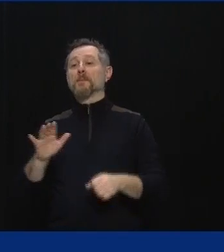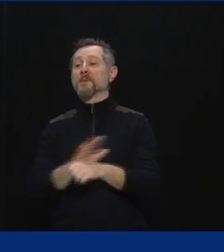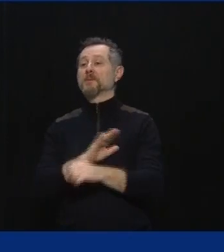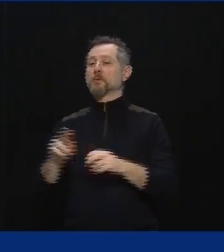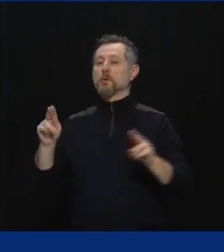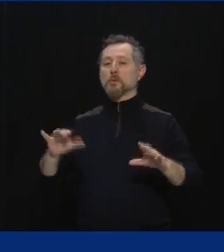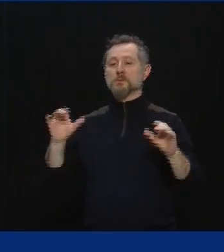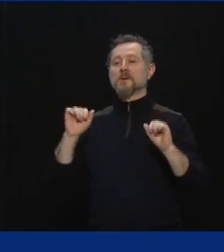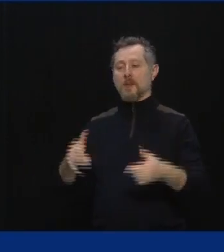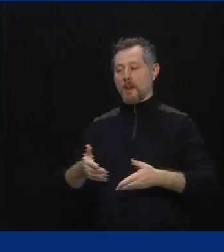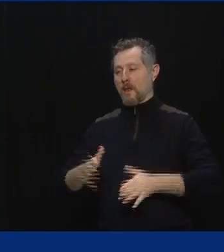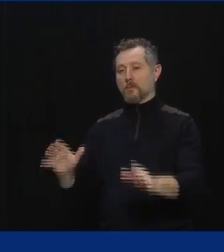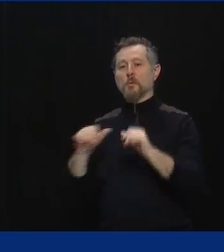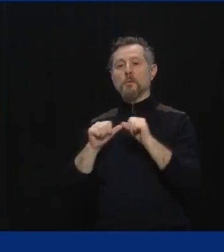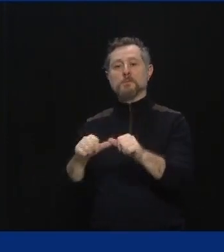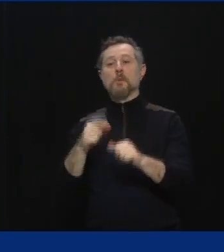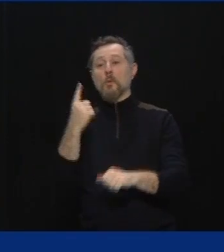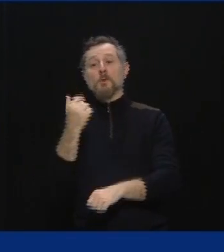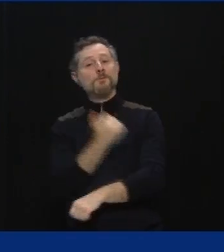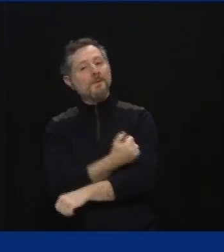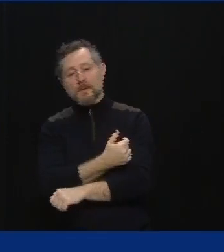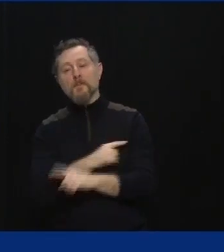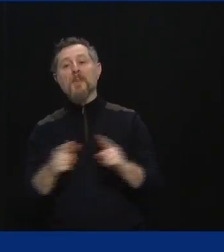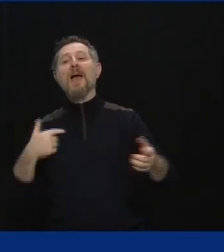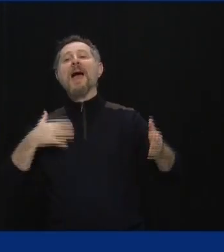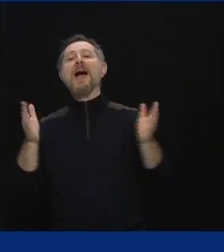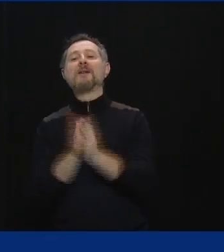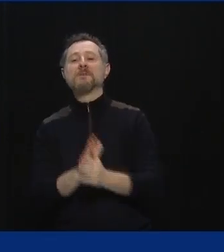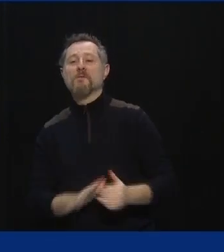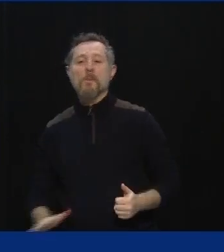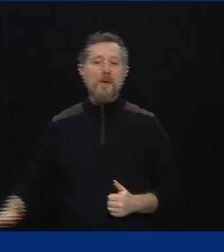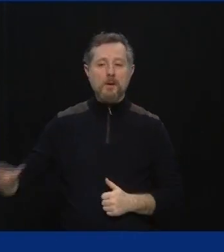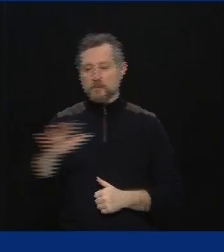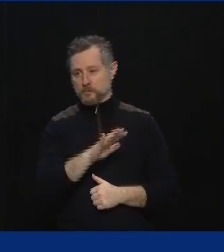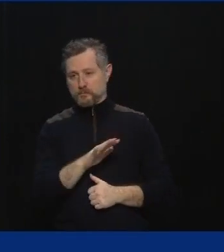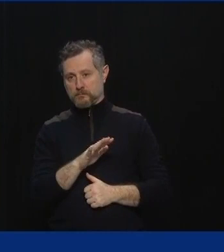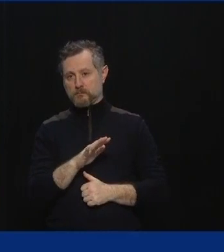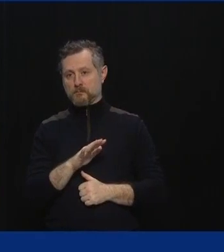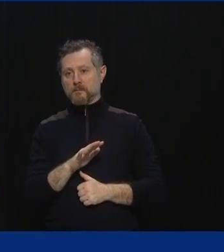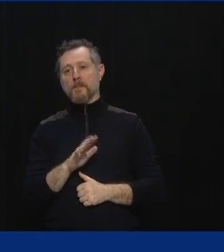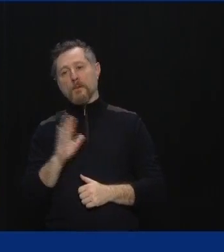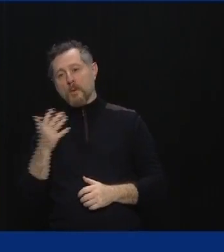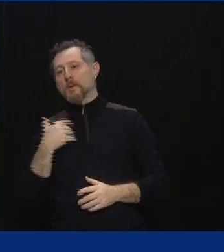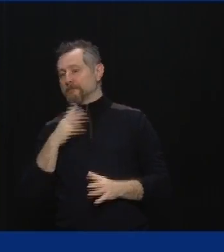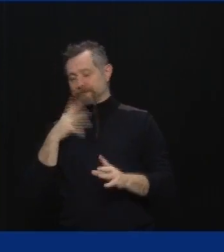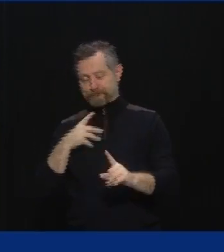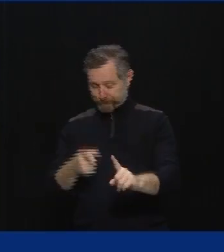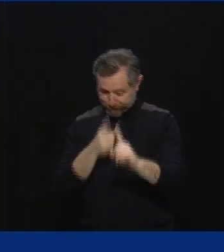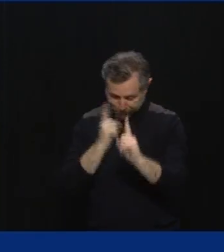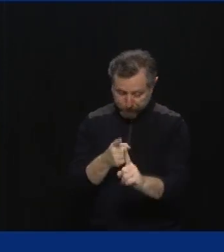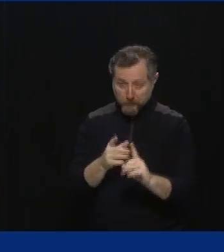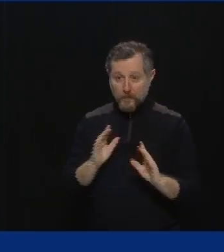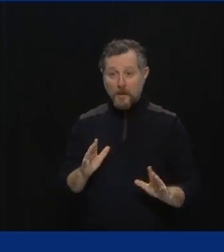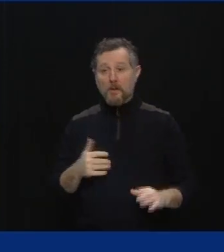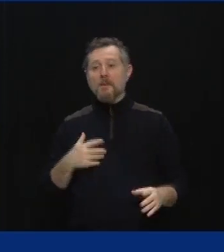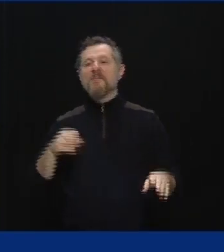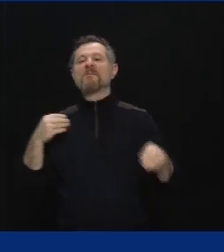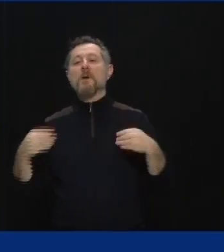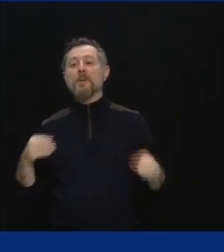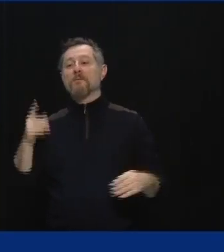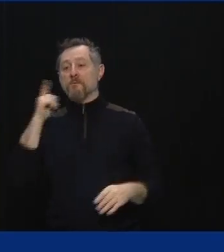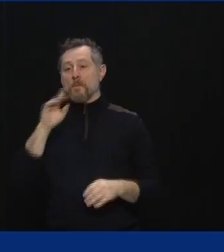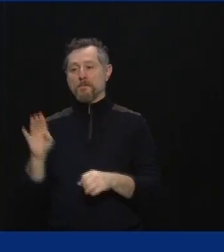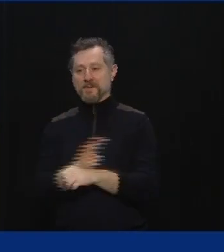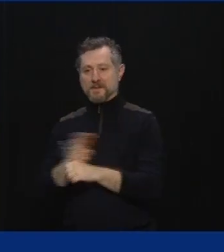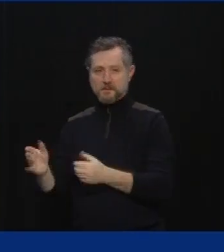to allow one dose, but we're asking is that everyone have the option. This is what I want to give. I want to give flexibility to the businesses.